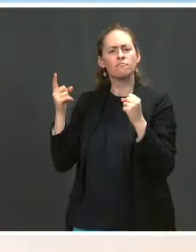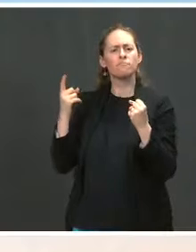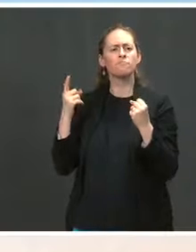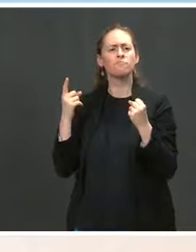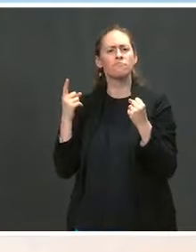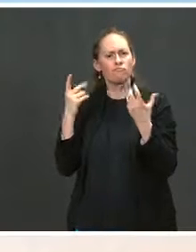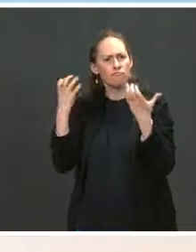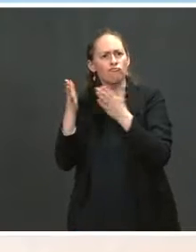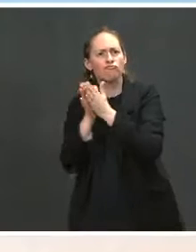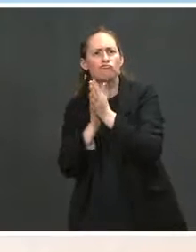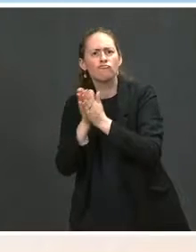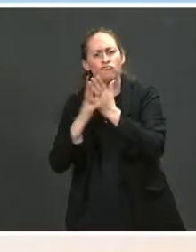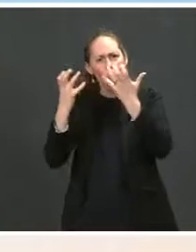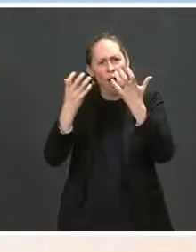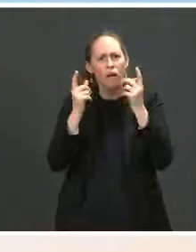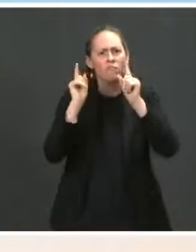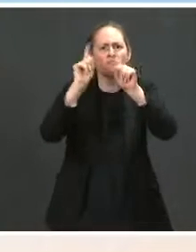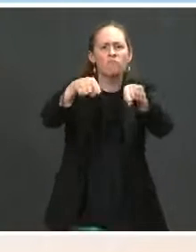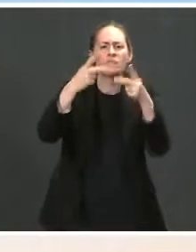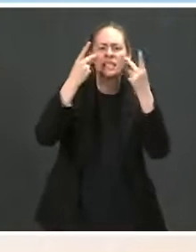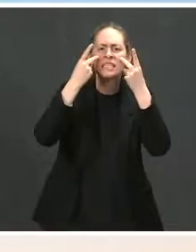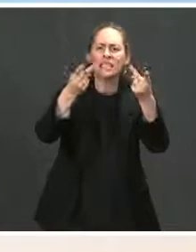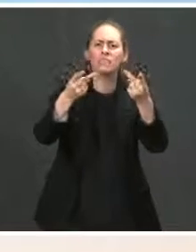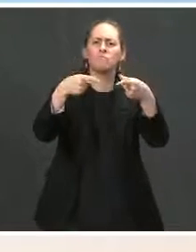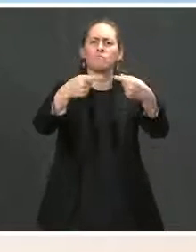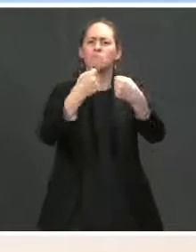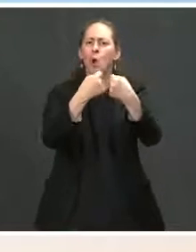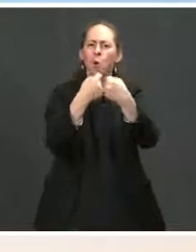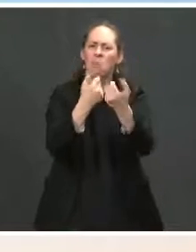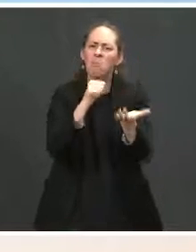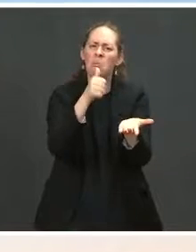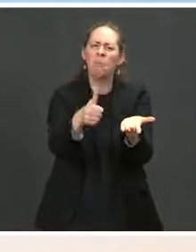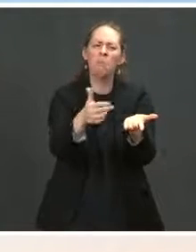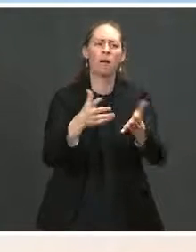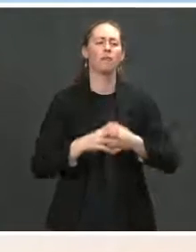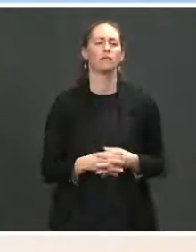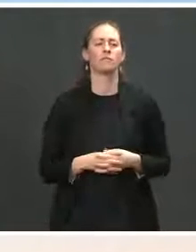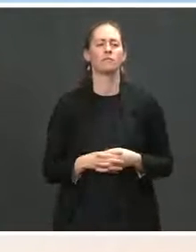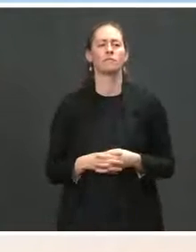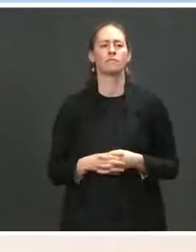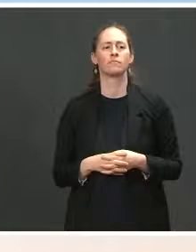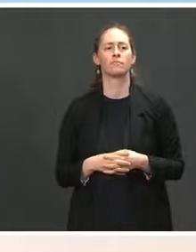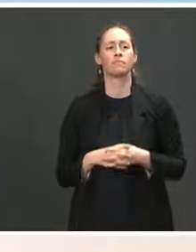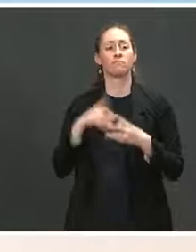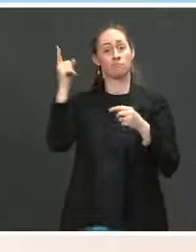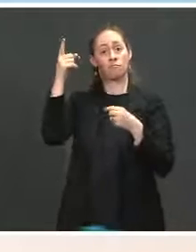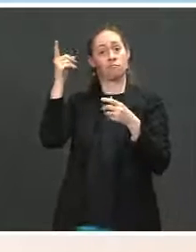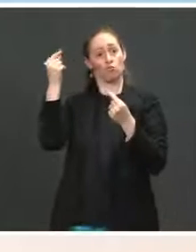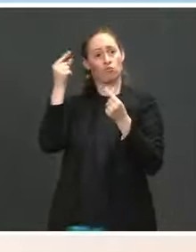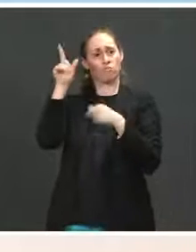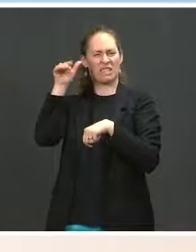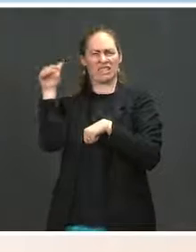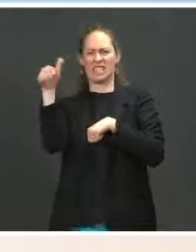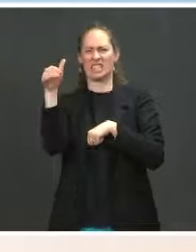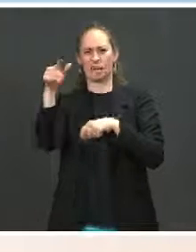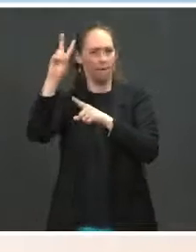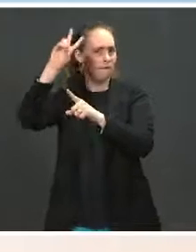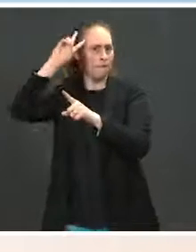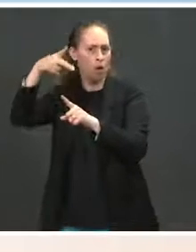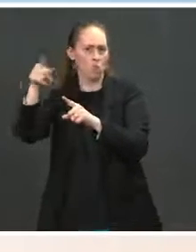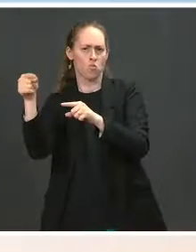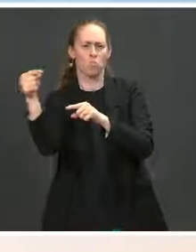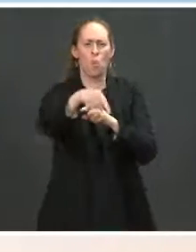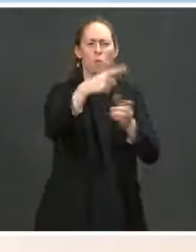border. Well, what the president's asked the vice president to do is run point on the Northern Triangle and be a high-level